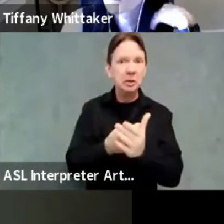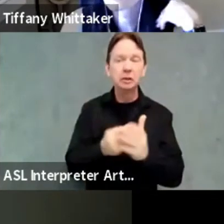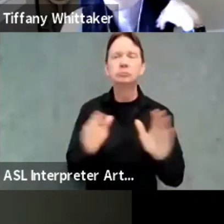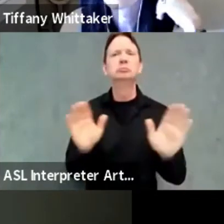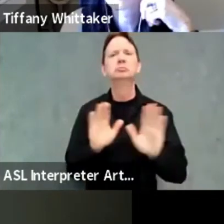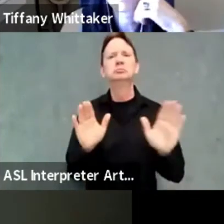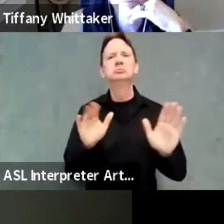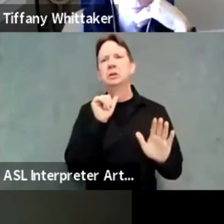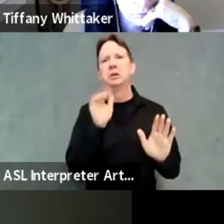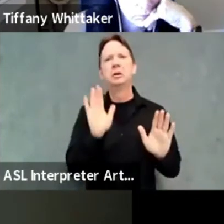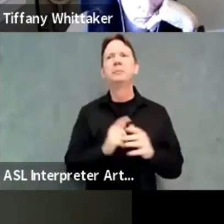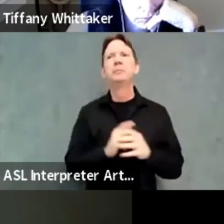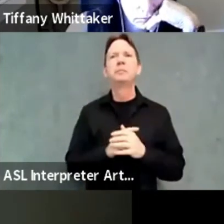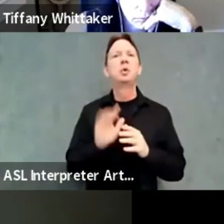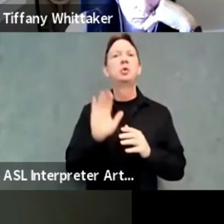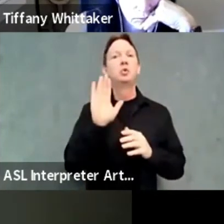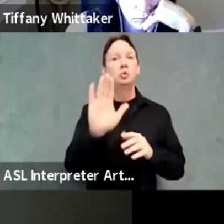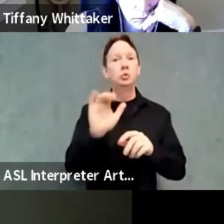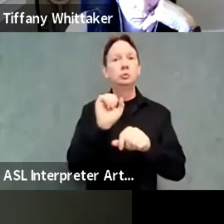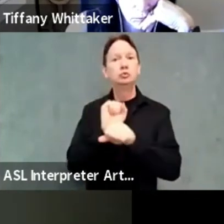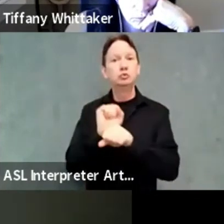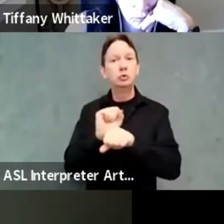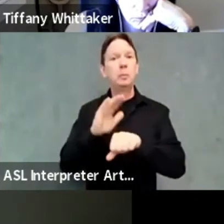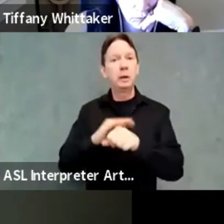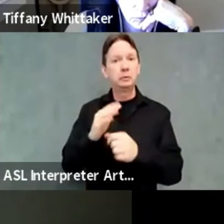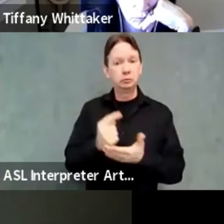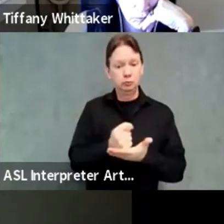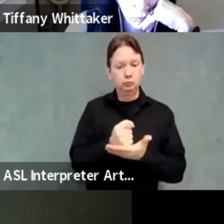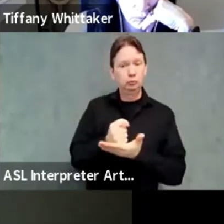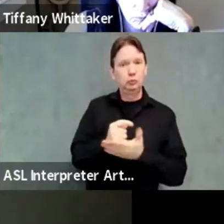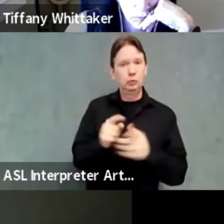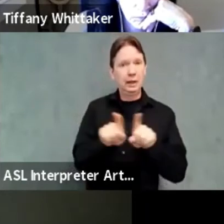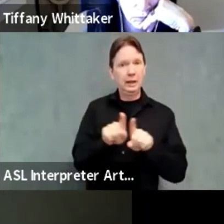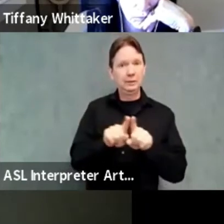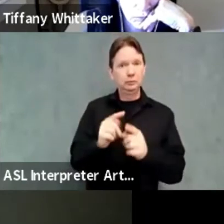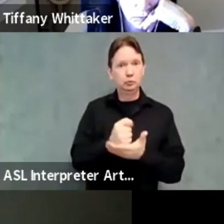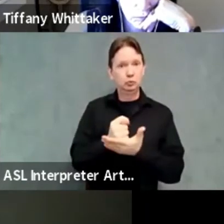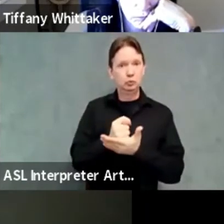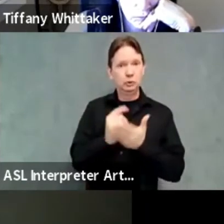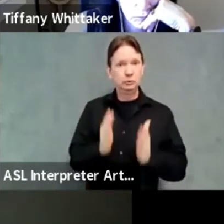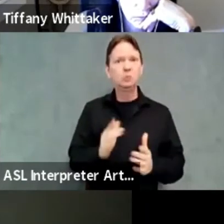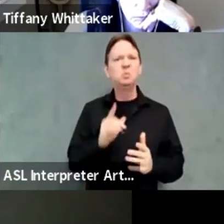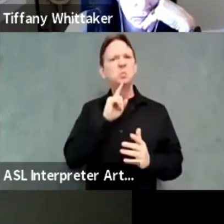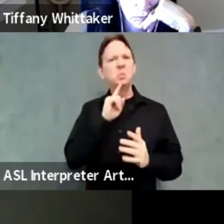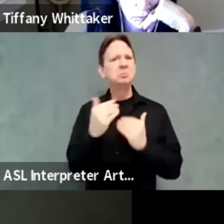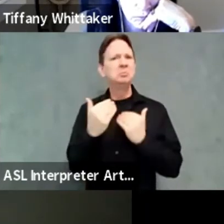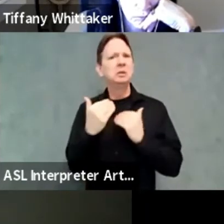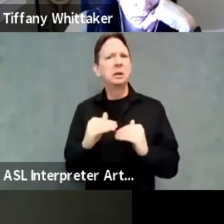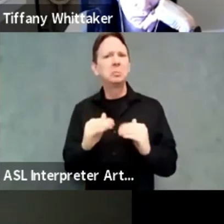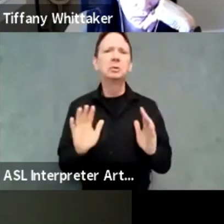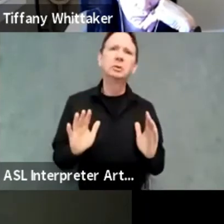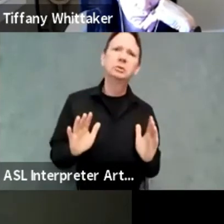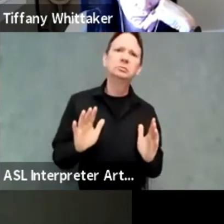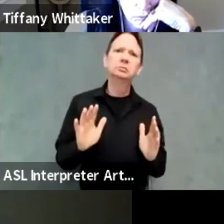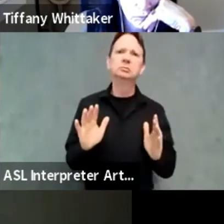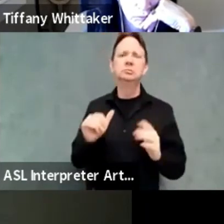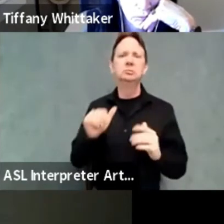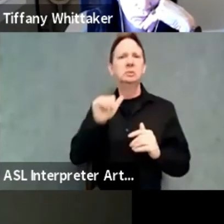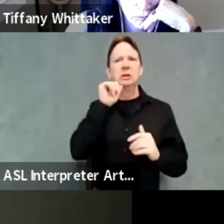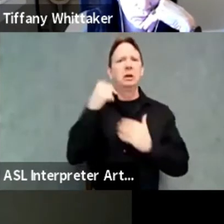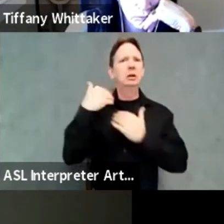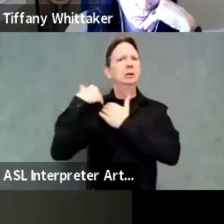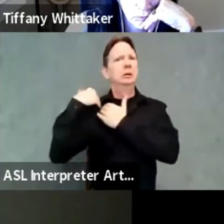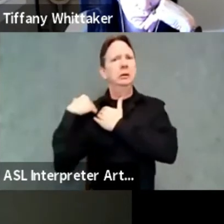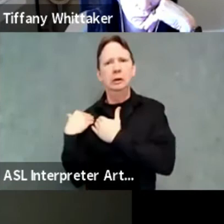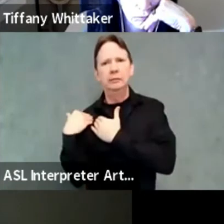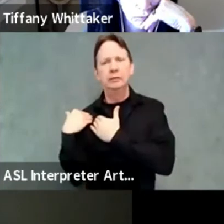treasurer really is just minimal to monitor what monies do we have, how is it being spent, and then to report out, for example, at